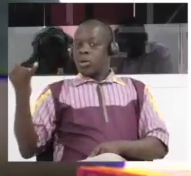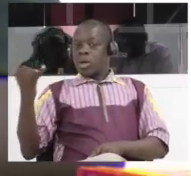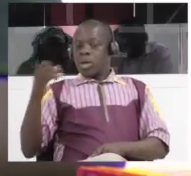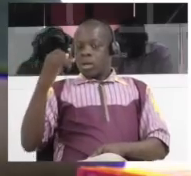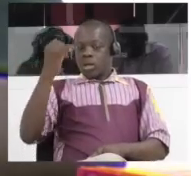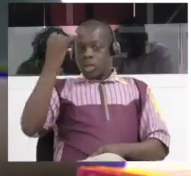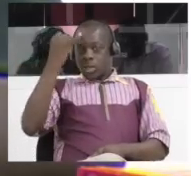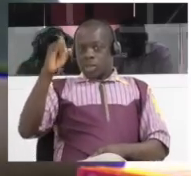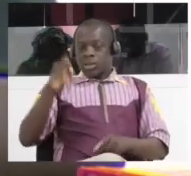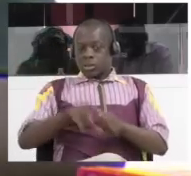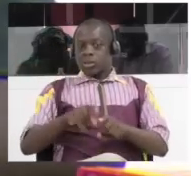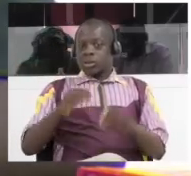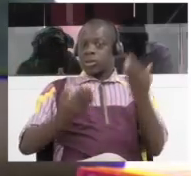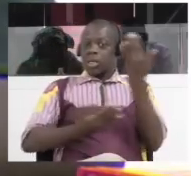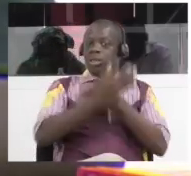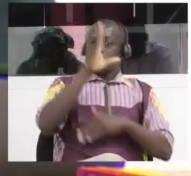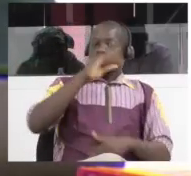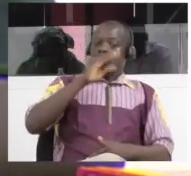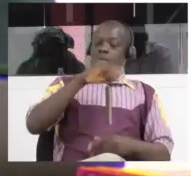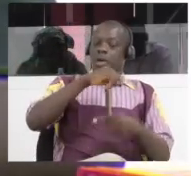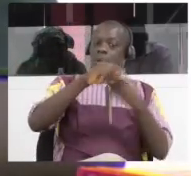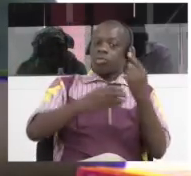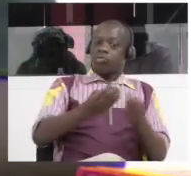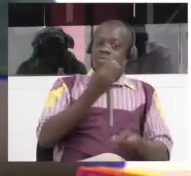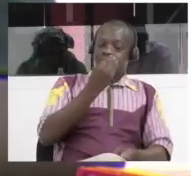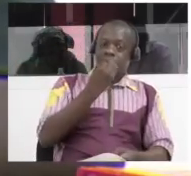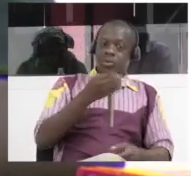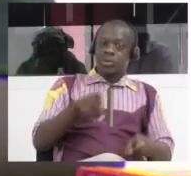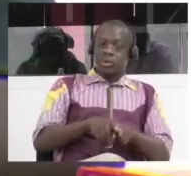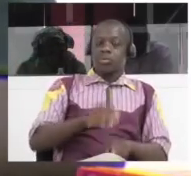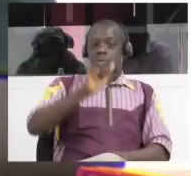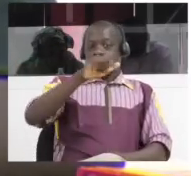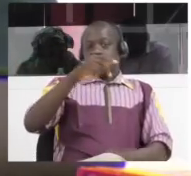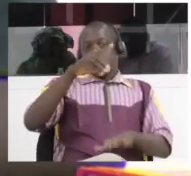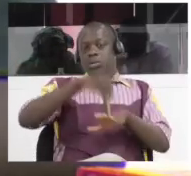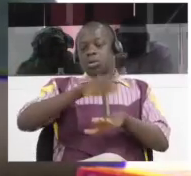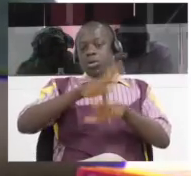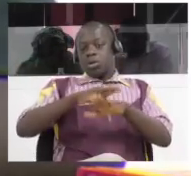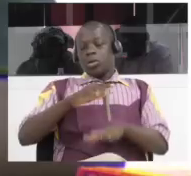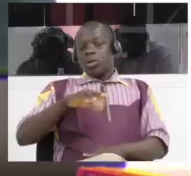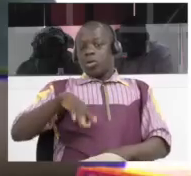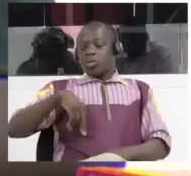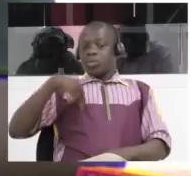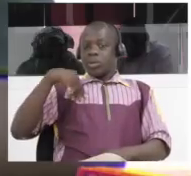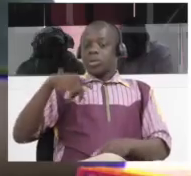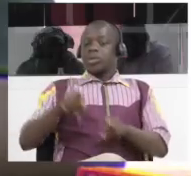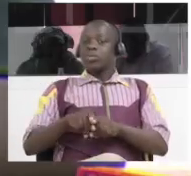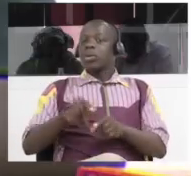you know, it depends on what your benchmark is. But by and large, according to Gambian standard, then